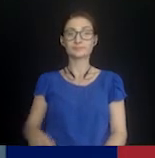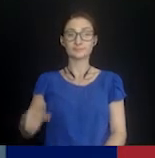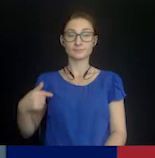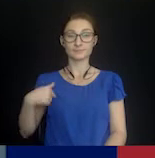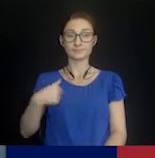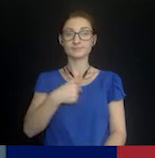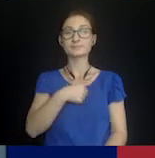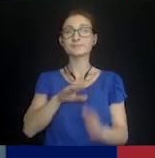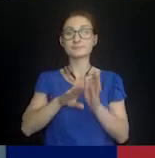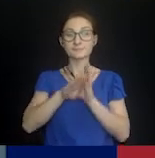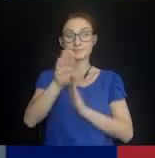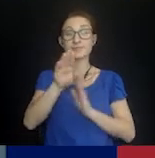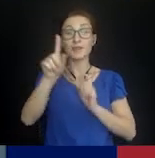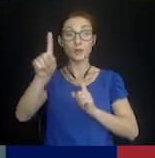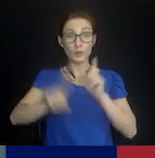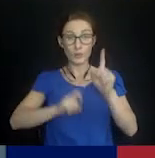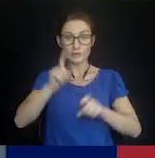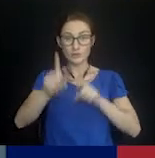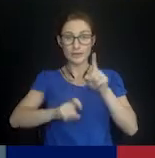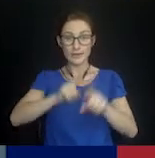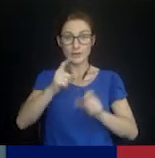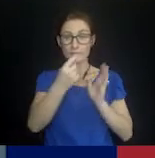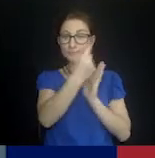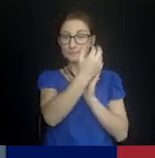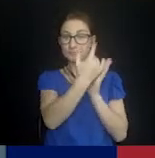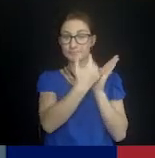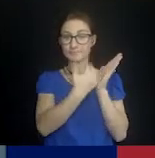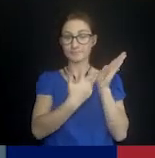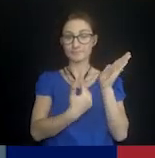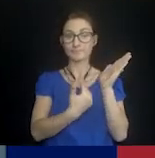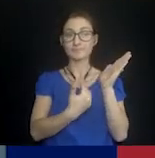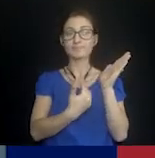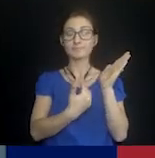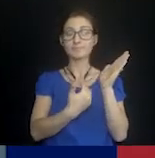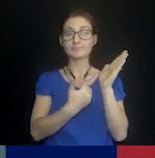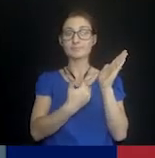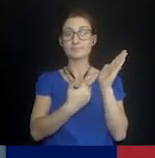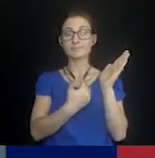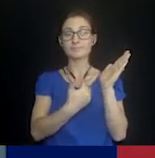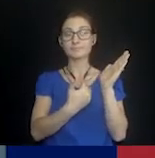came up with a questionnaire comprised of